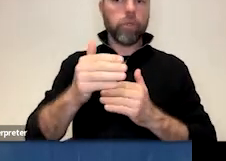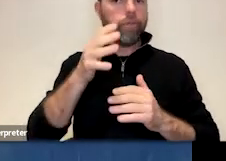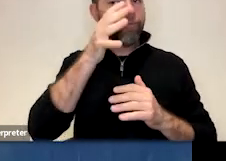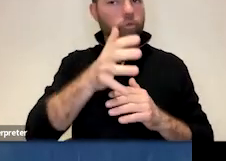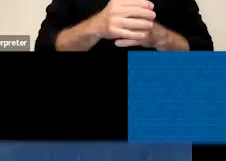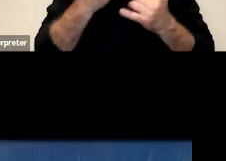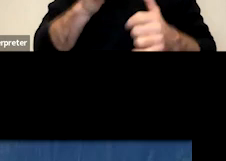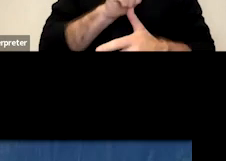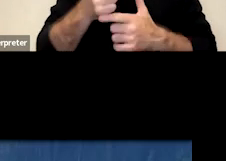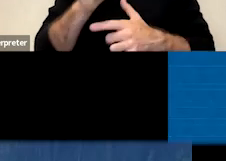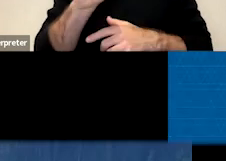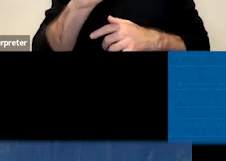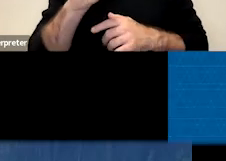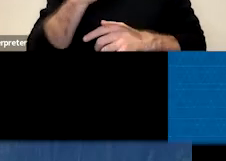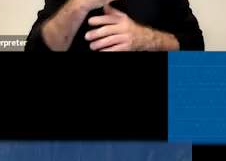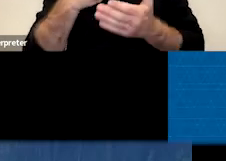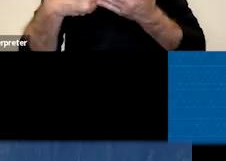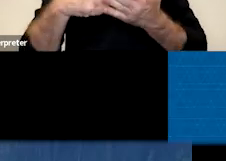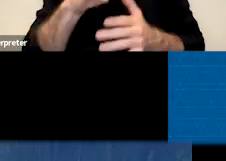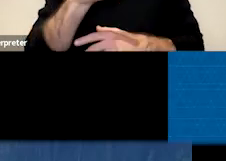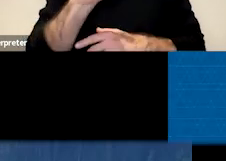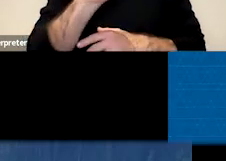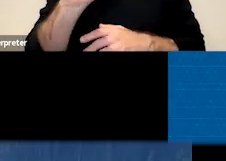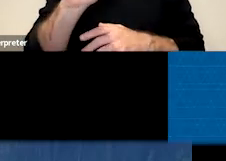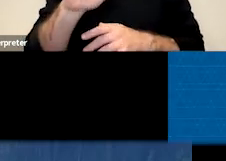to pass it back to Tom Wall, who will discuss the science of the ClimR tool.